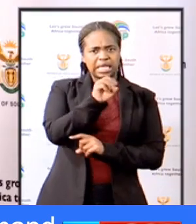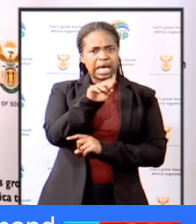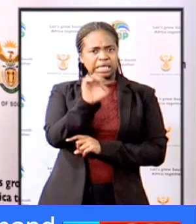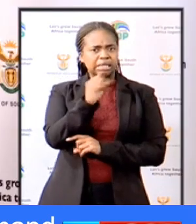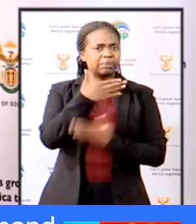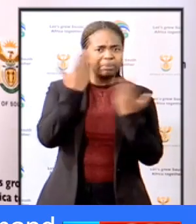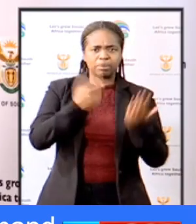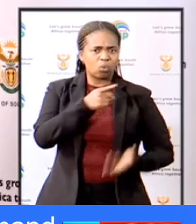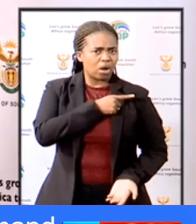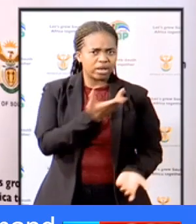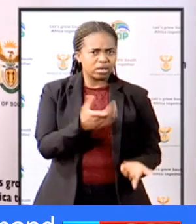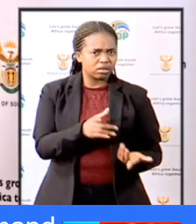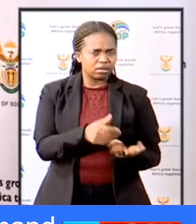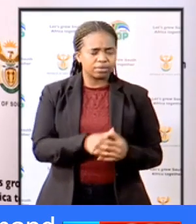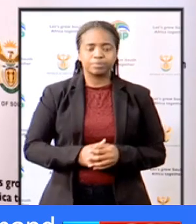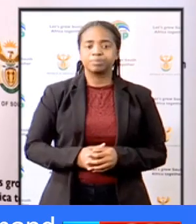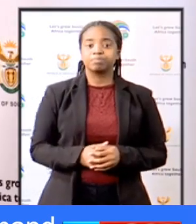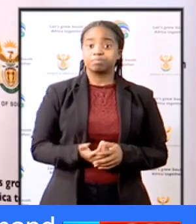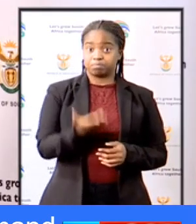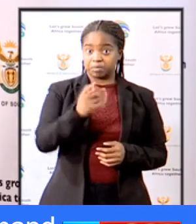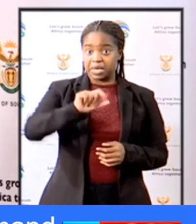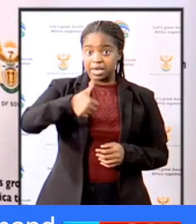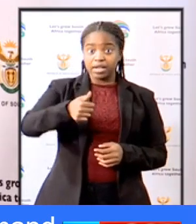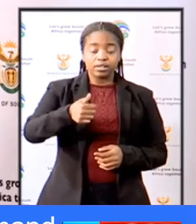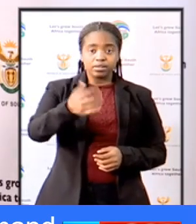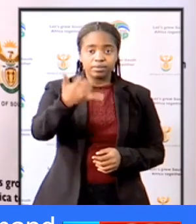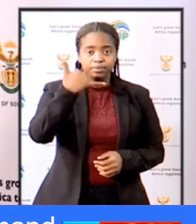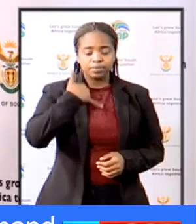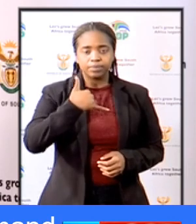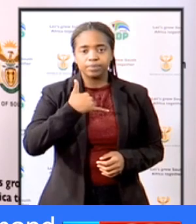Thank you, CNN. Next.